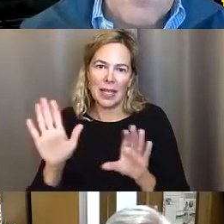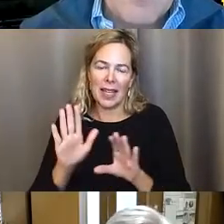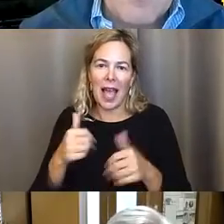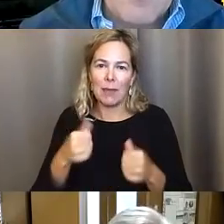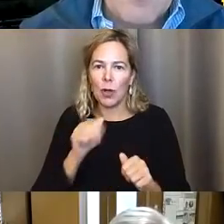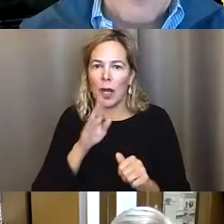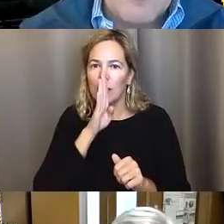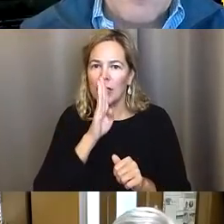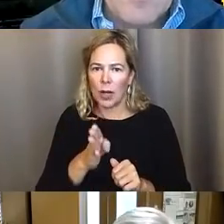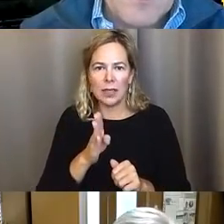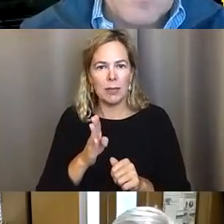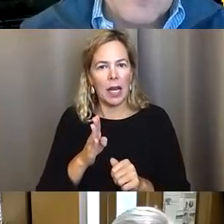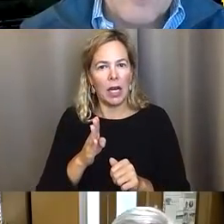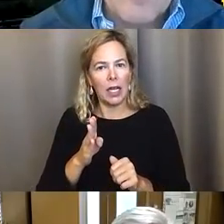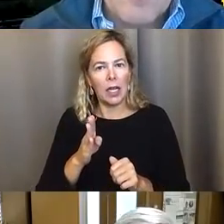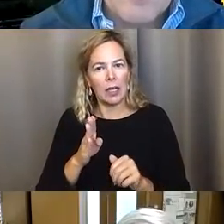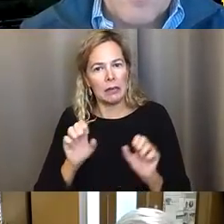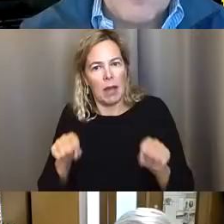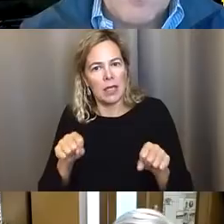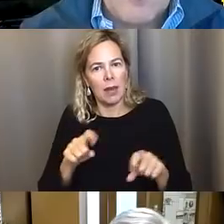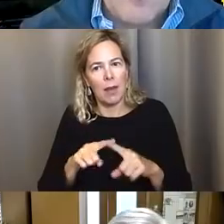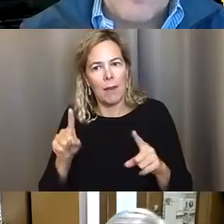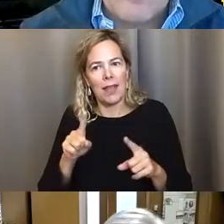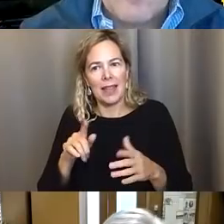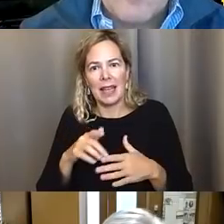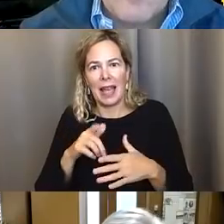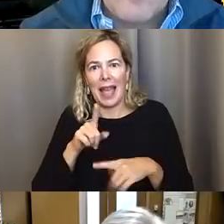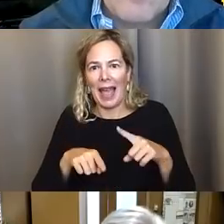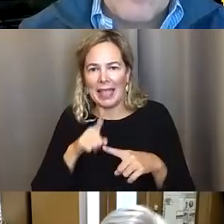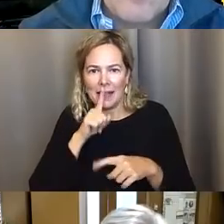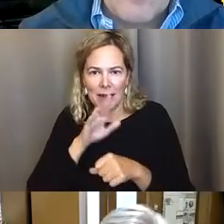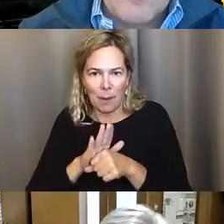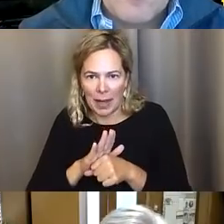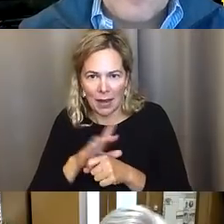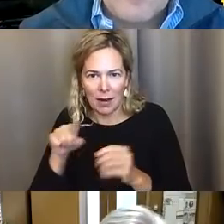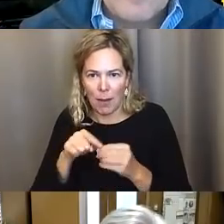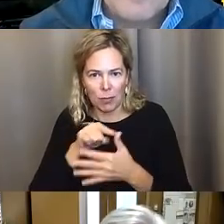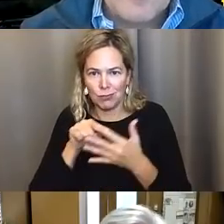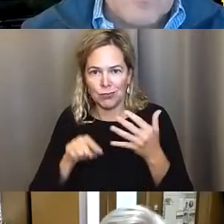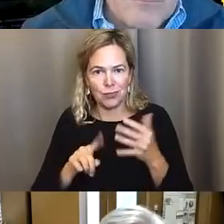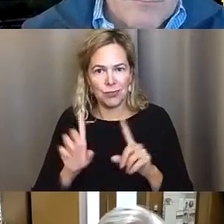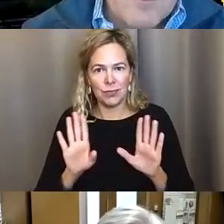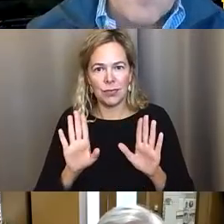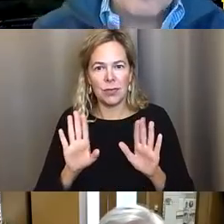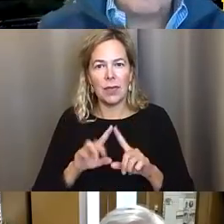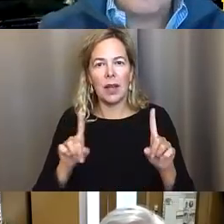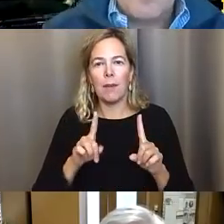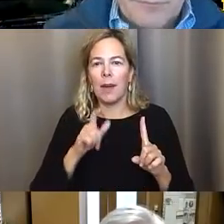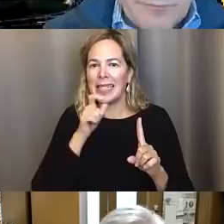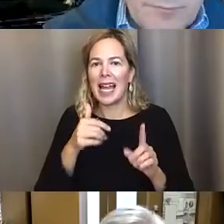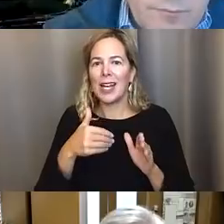as possible, and that is that I can't make commitments about these things, but this is not a